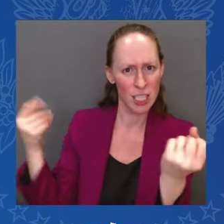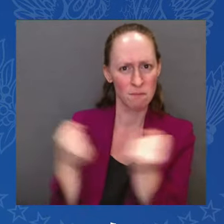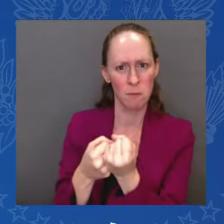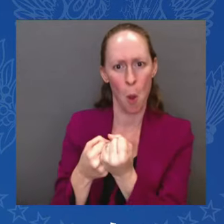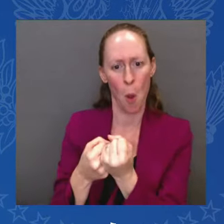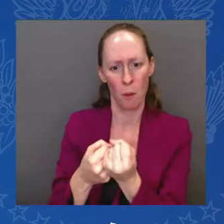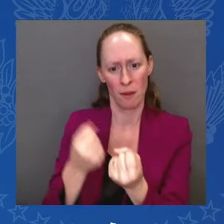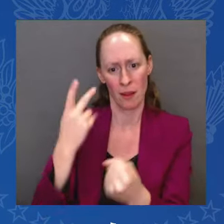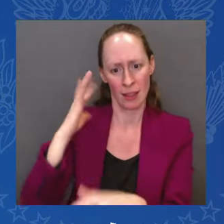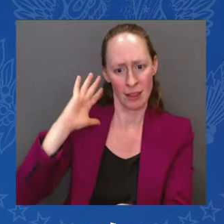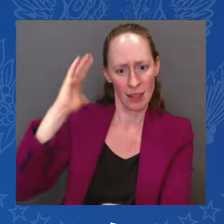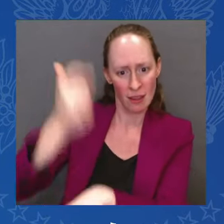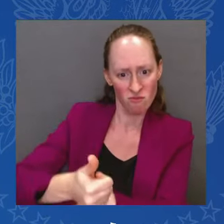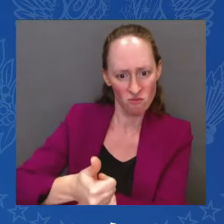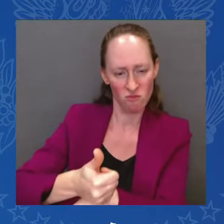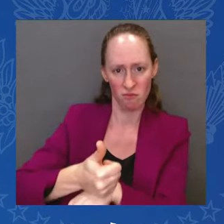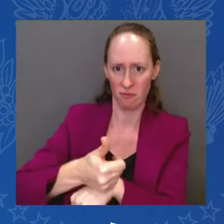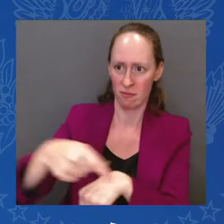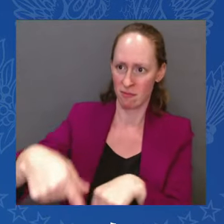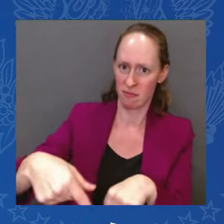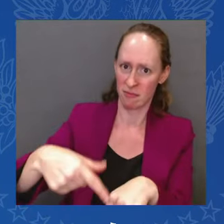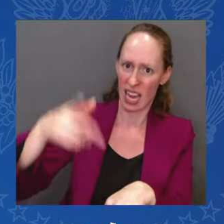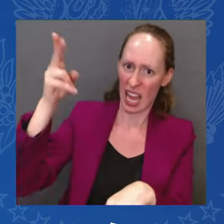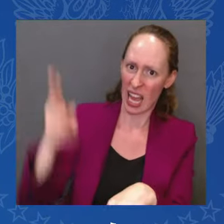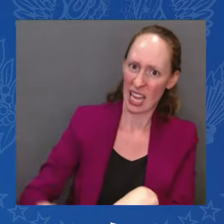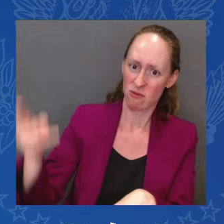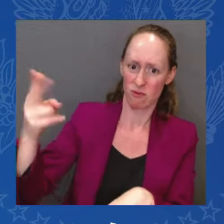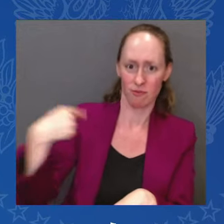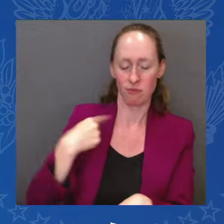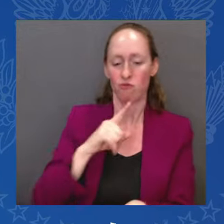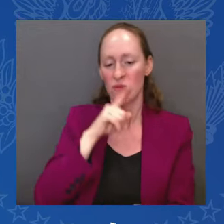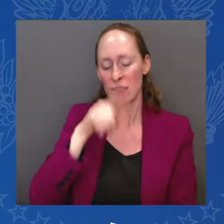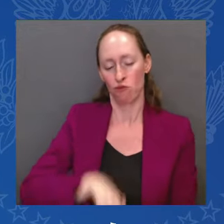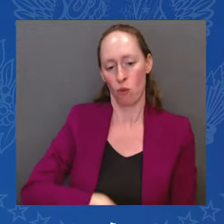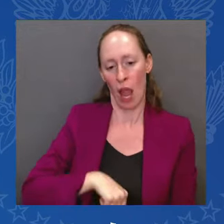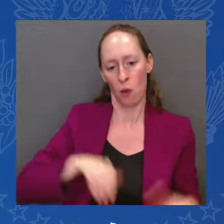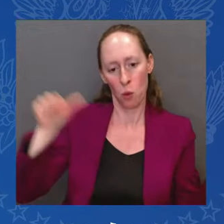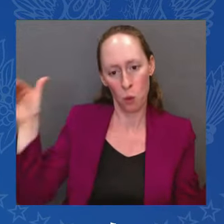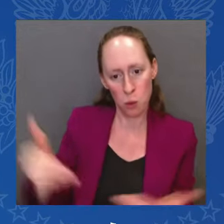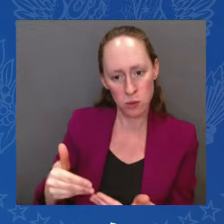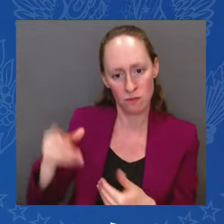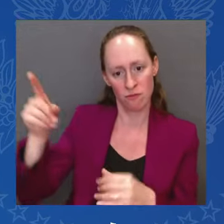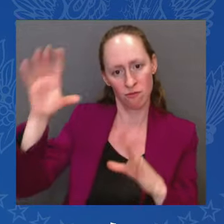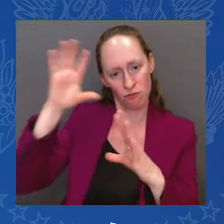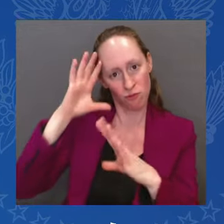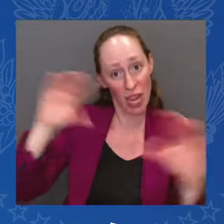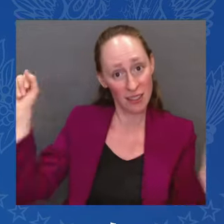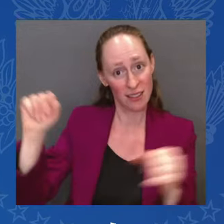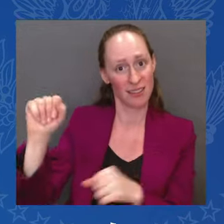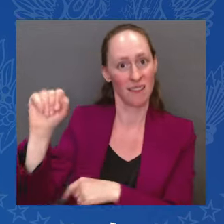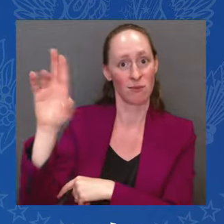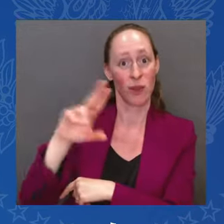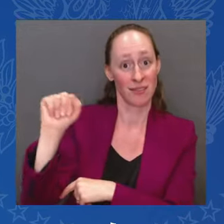lives, I am proud to introduce the President of the United States of America, President Joe Biden.